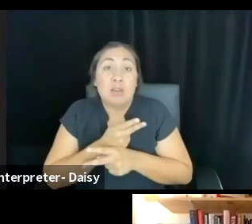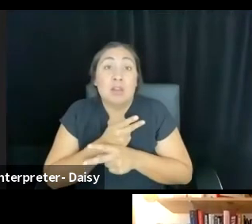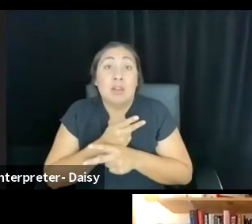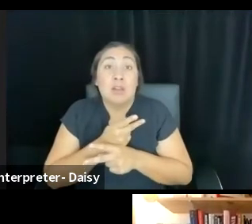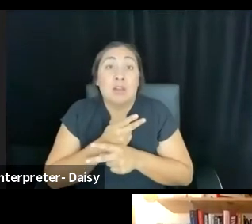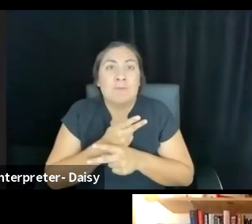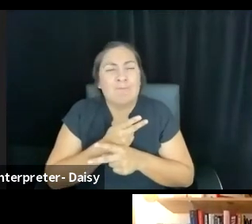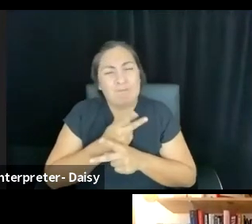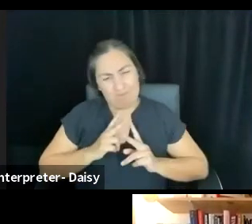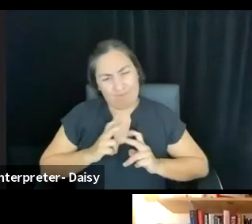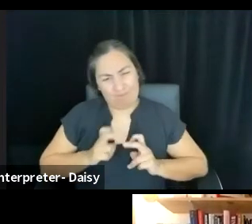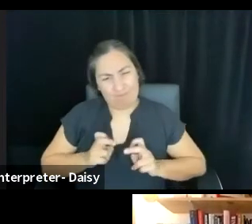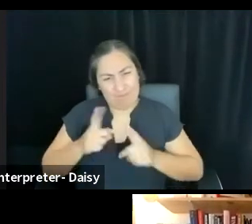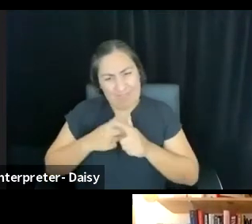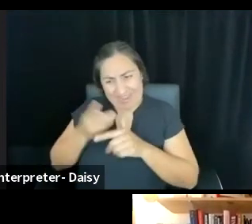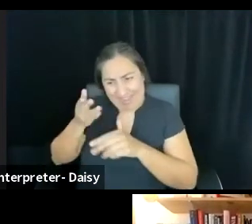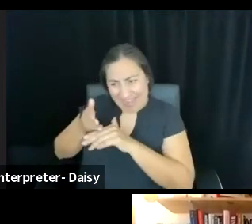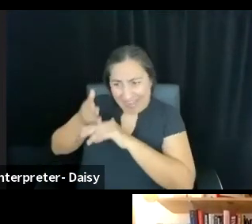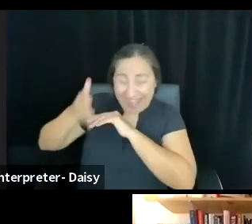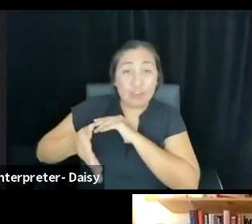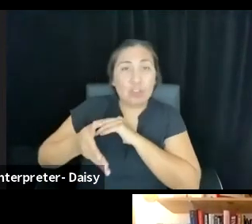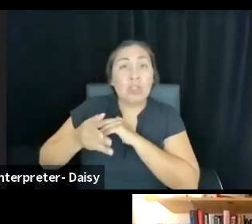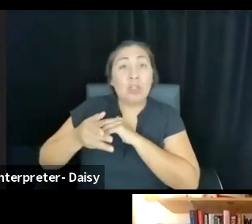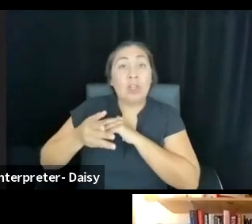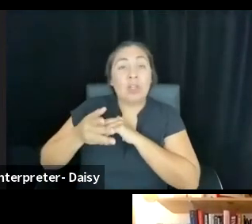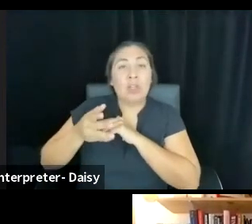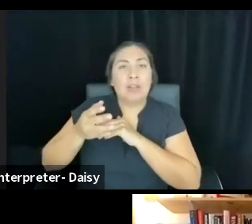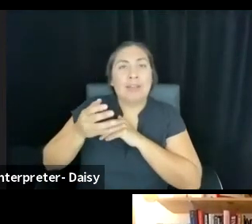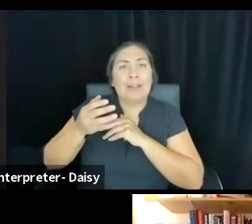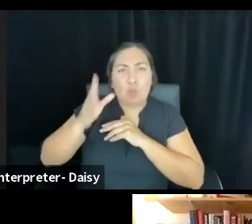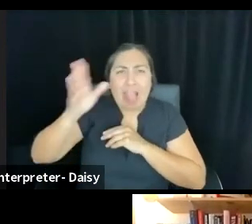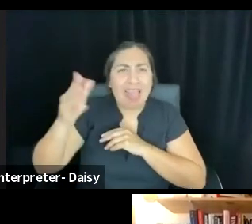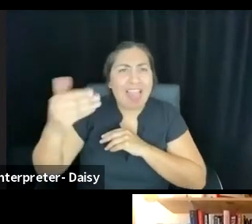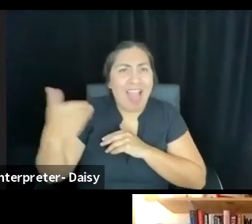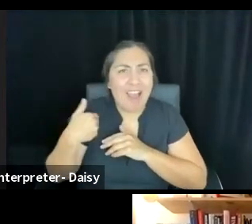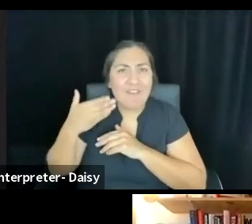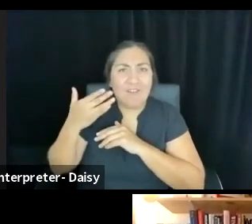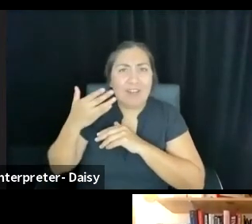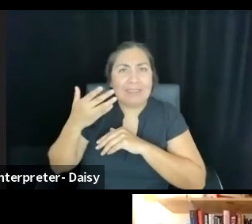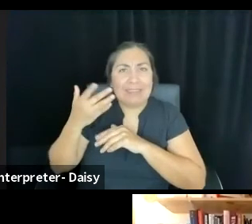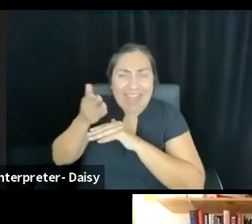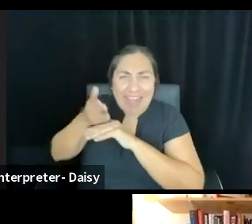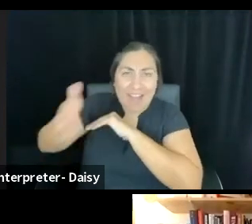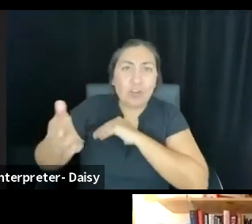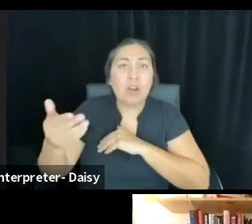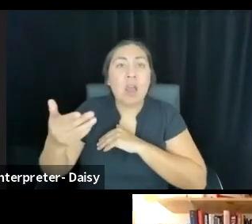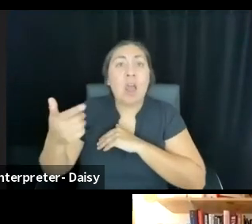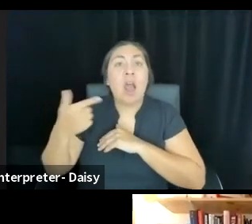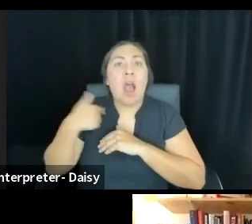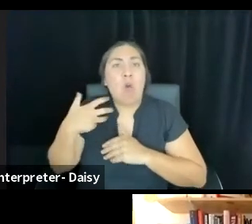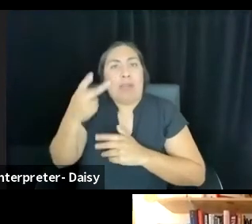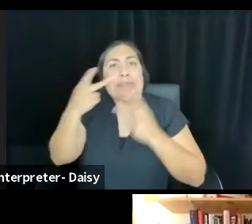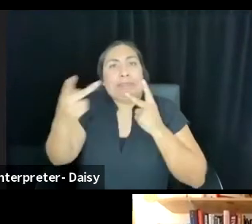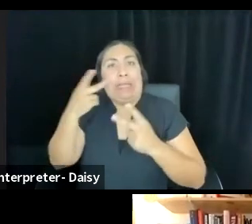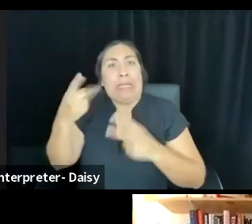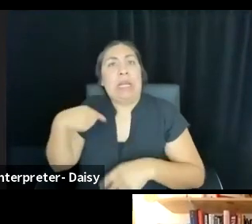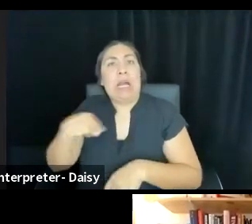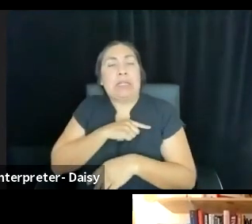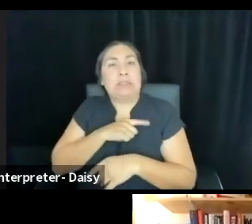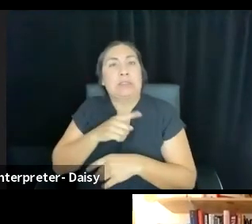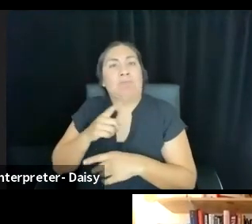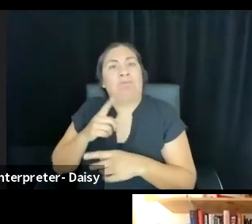you know, there will be an after, but in the time after, I want to see us wrestle with these questions and living into